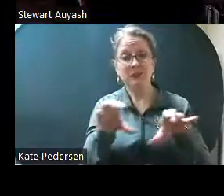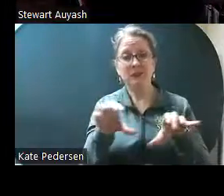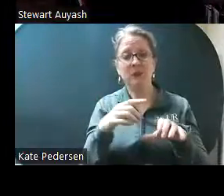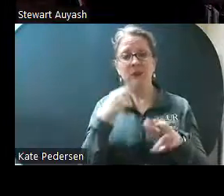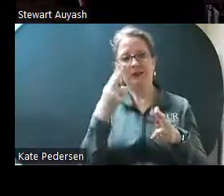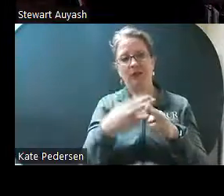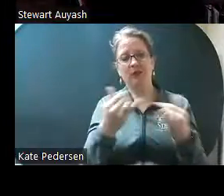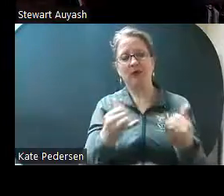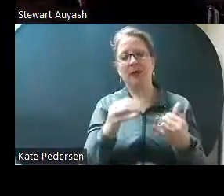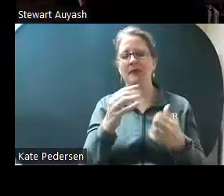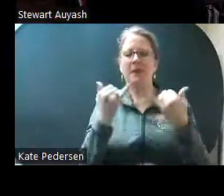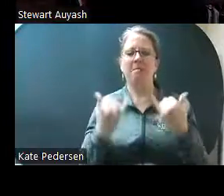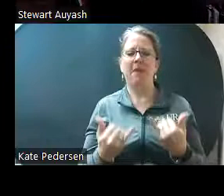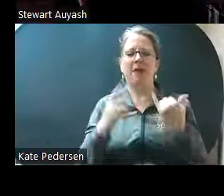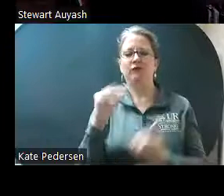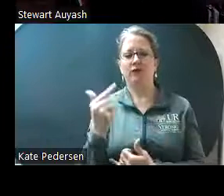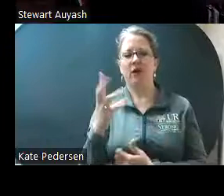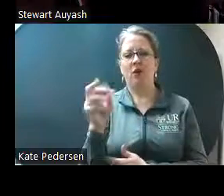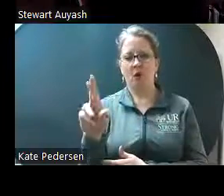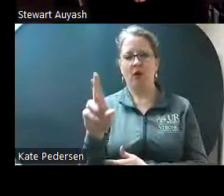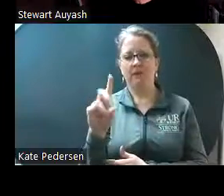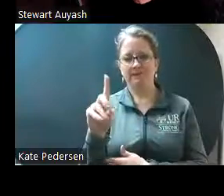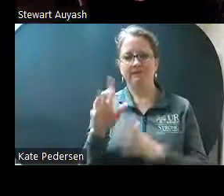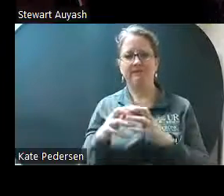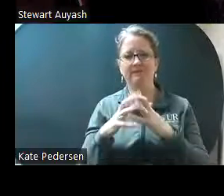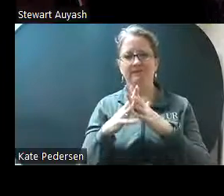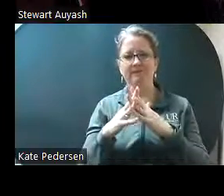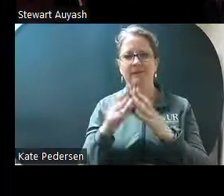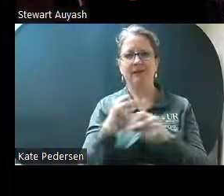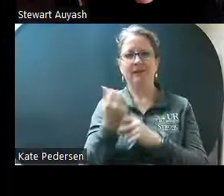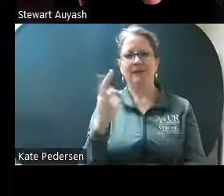as the modern drug war in 1971.